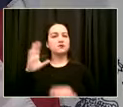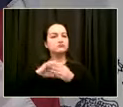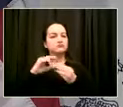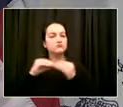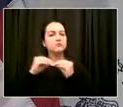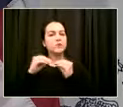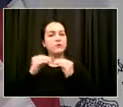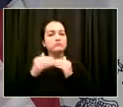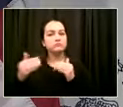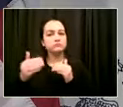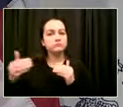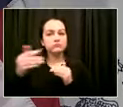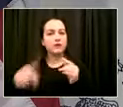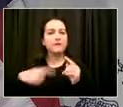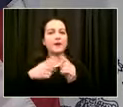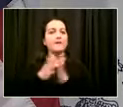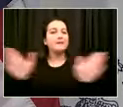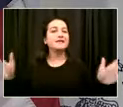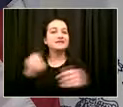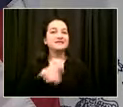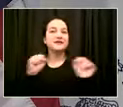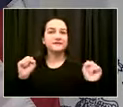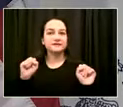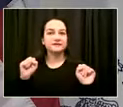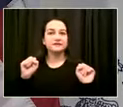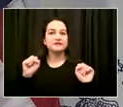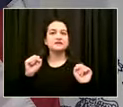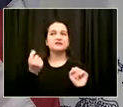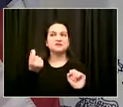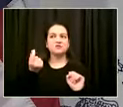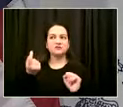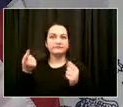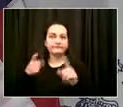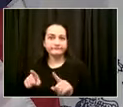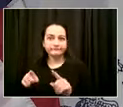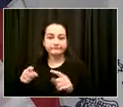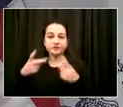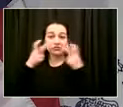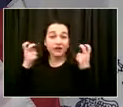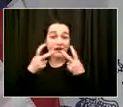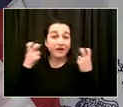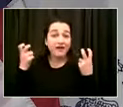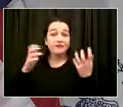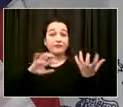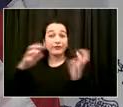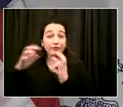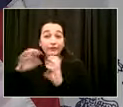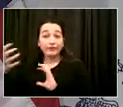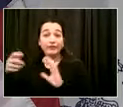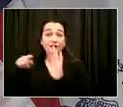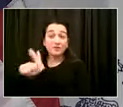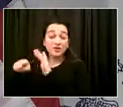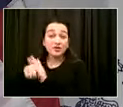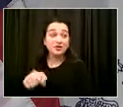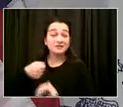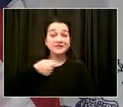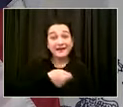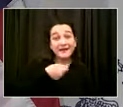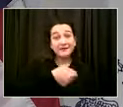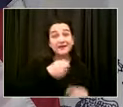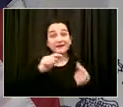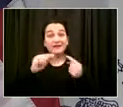and NYCHA, saying the next mayor must address, and some see that as a swipe at you. Do you have a response to